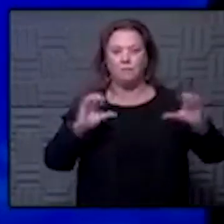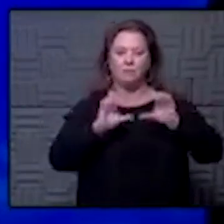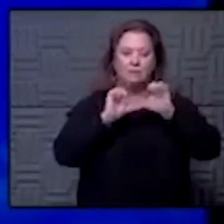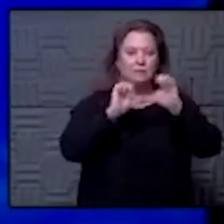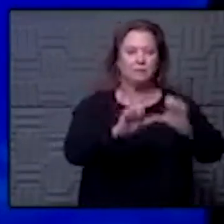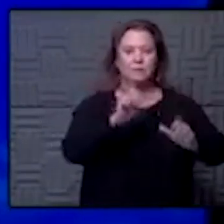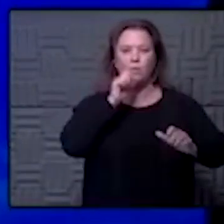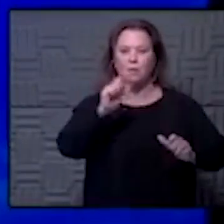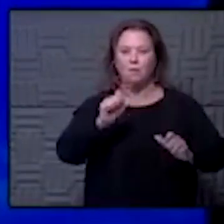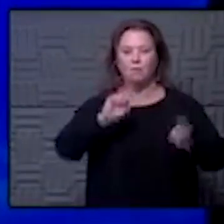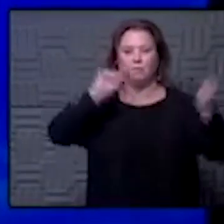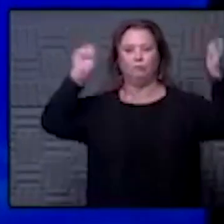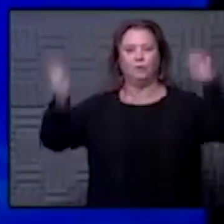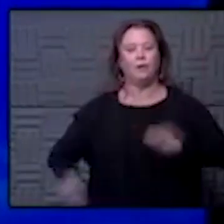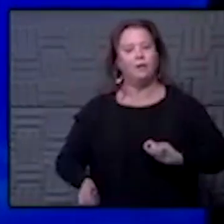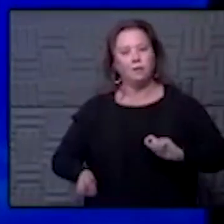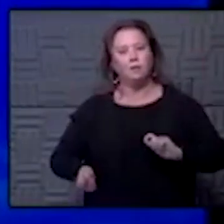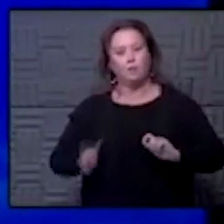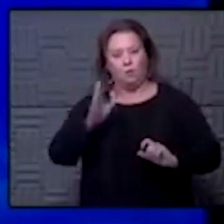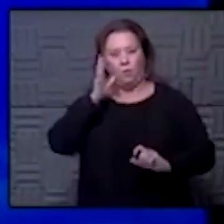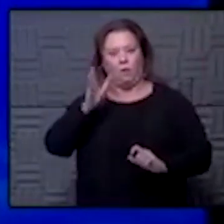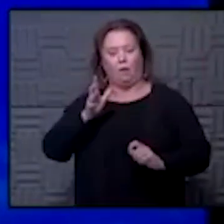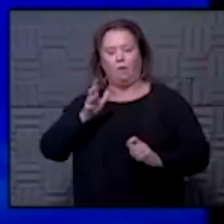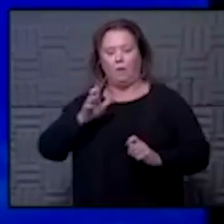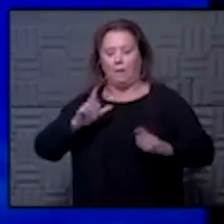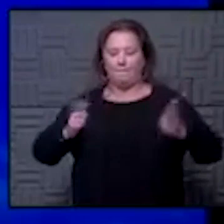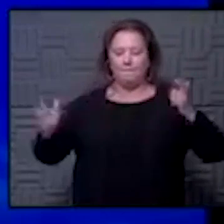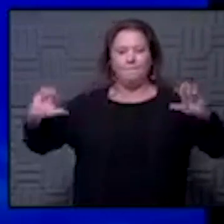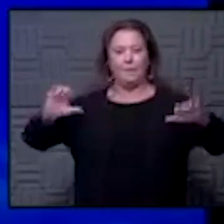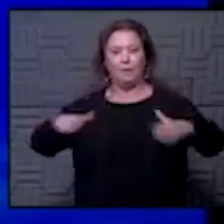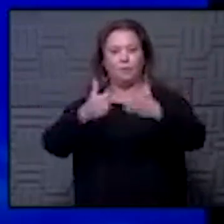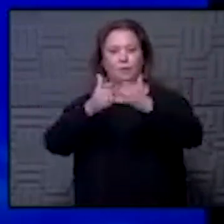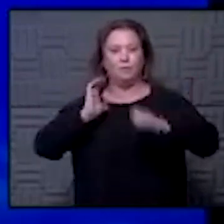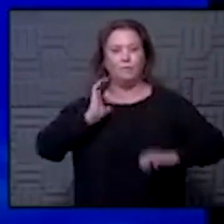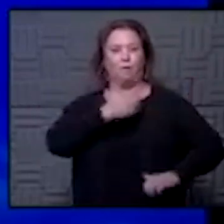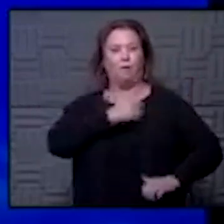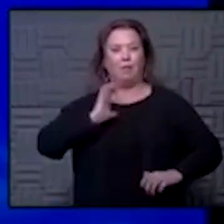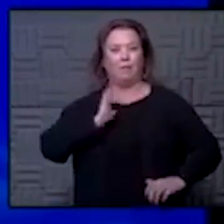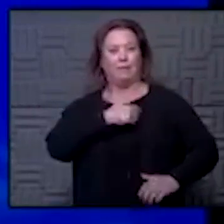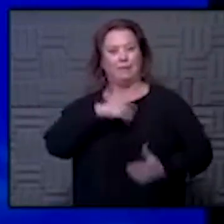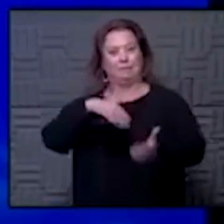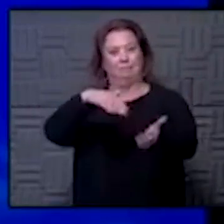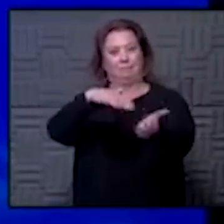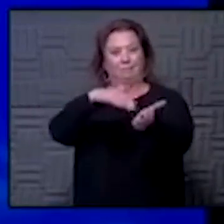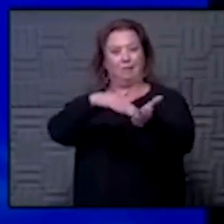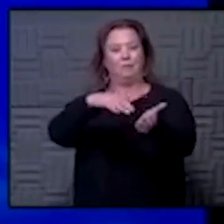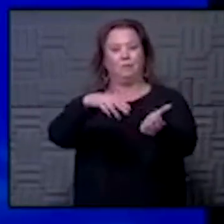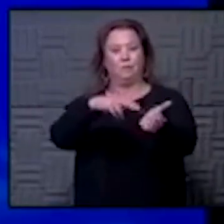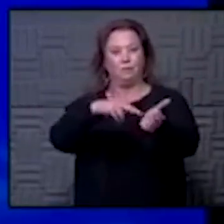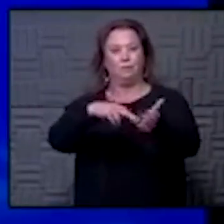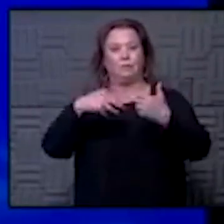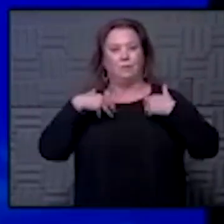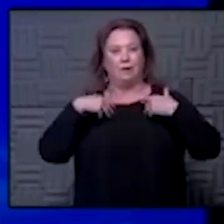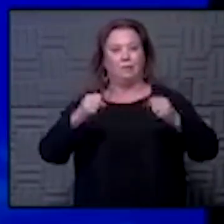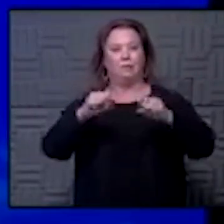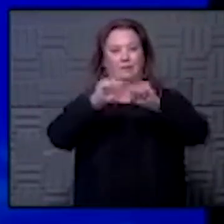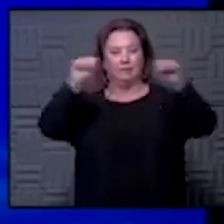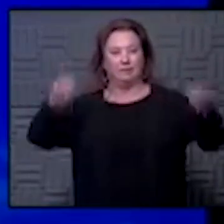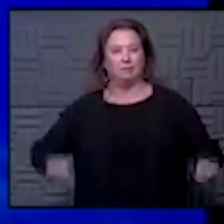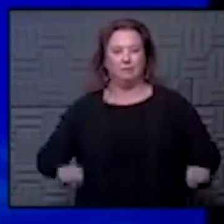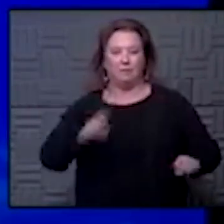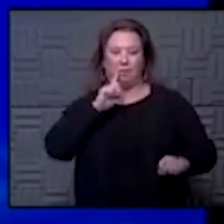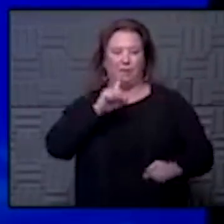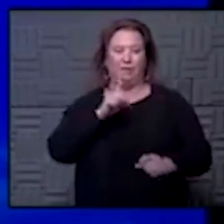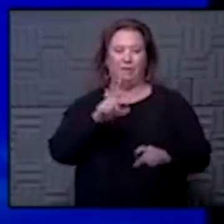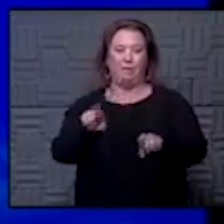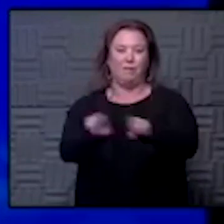more aggressive actions, then it is going to present a greater challenge to all of us in healthcare, and that includes meaning the greater challenges to the